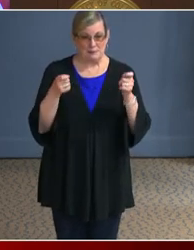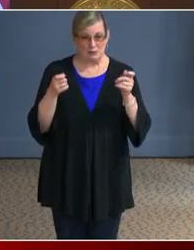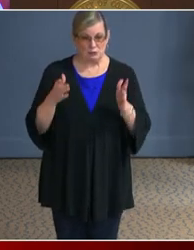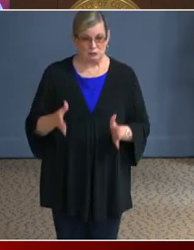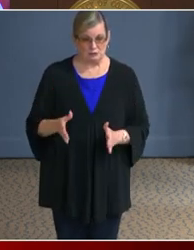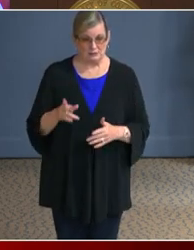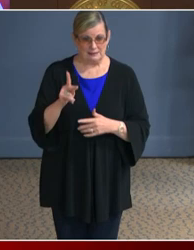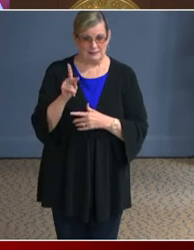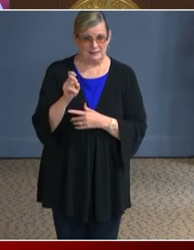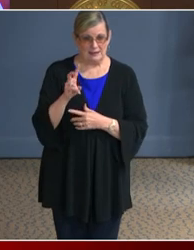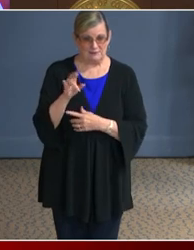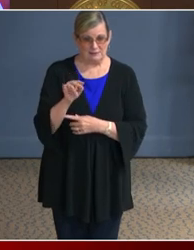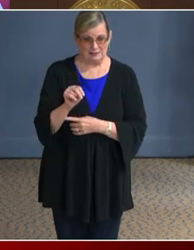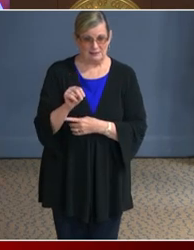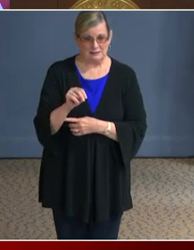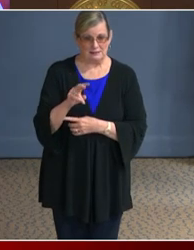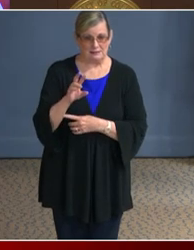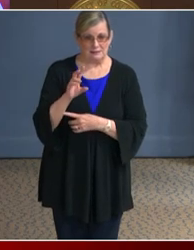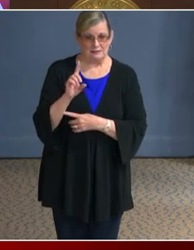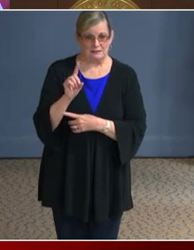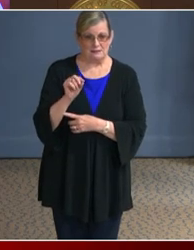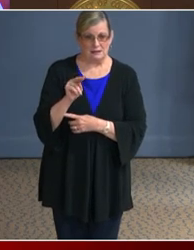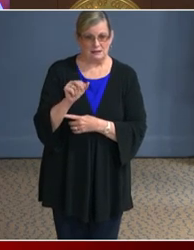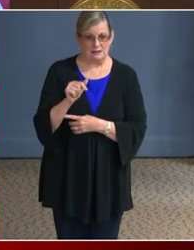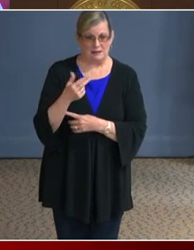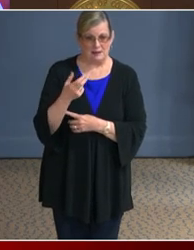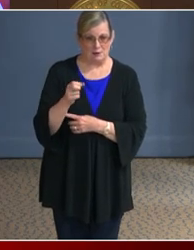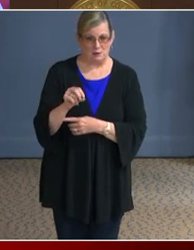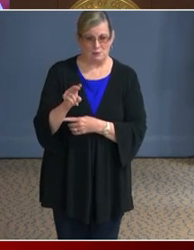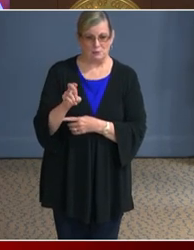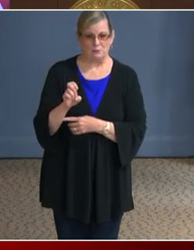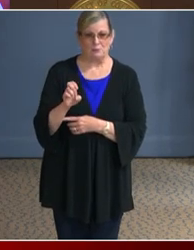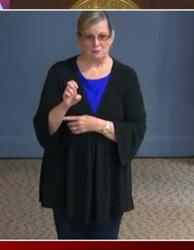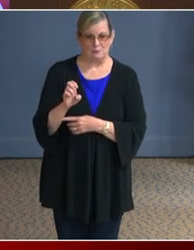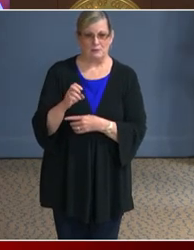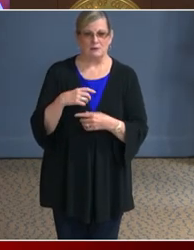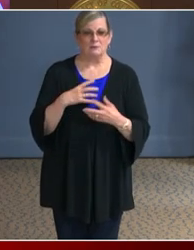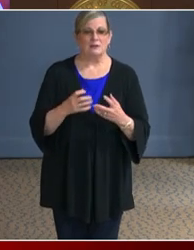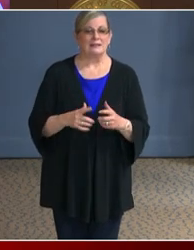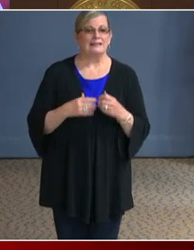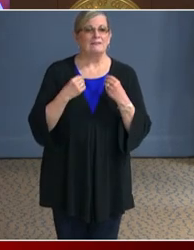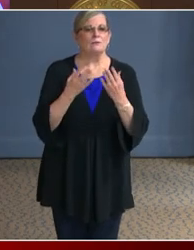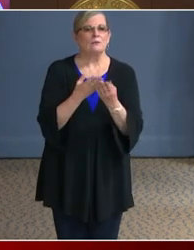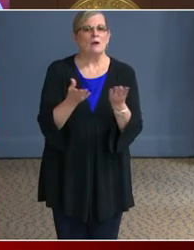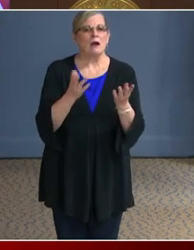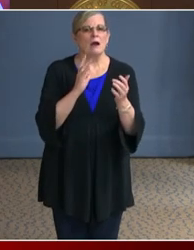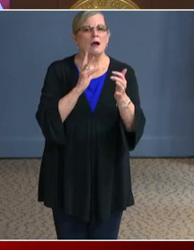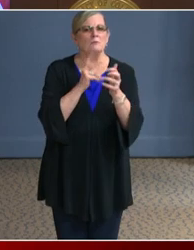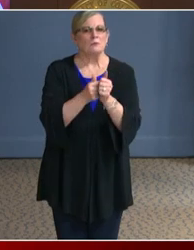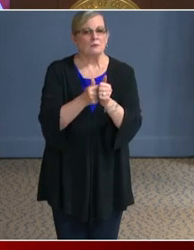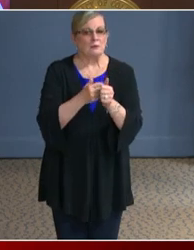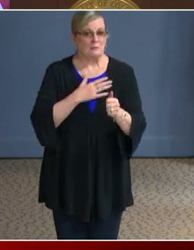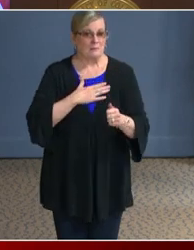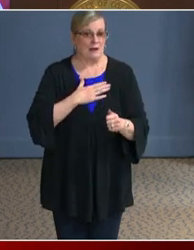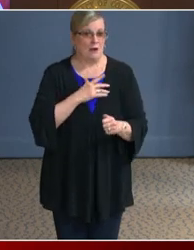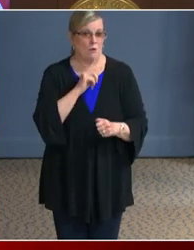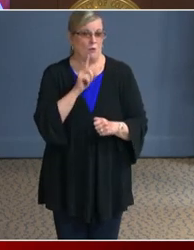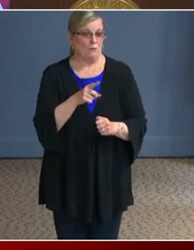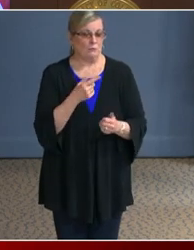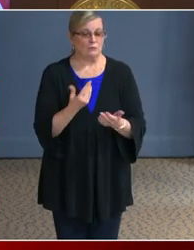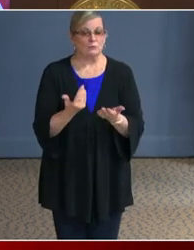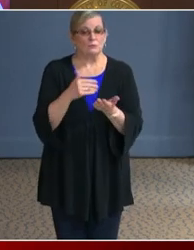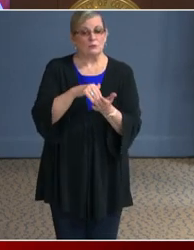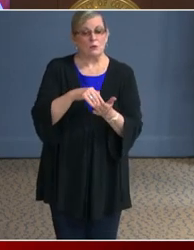and Mayor's order. So let me, before I do that, take a look at